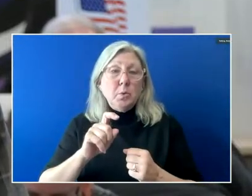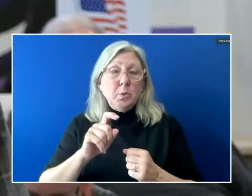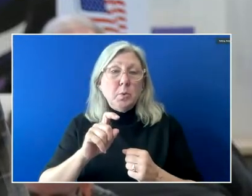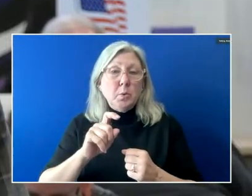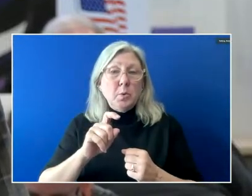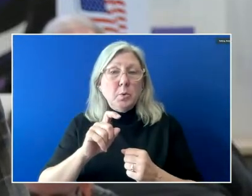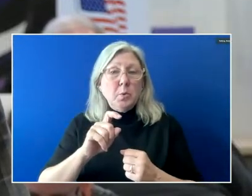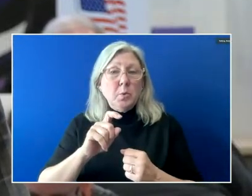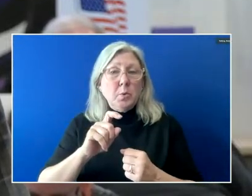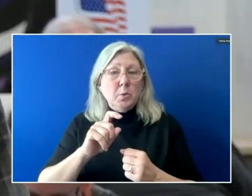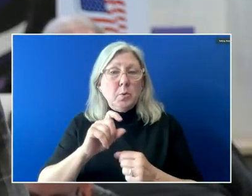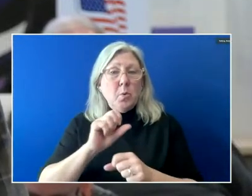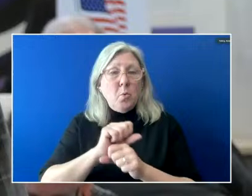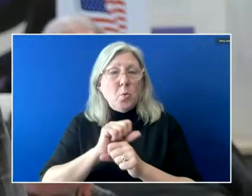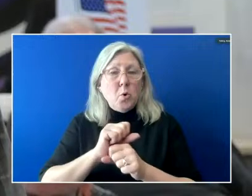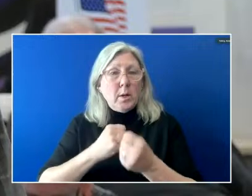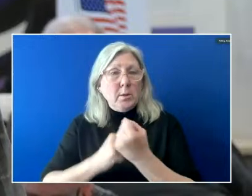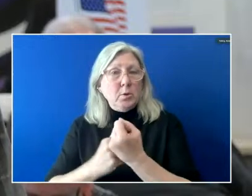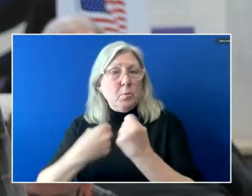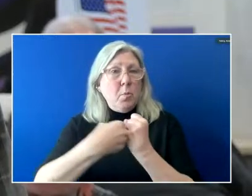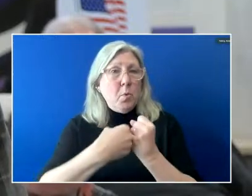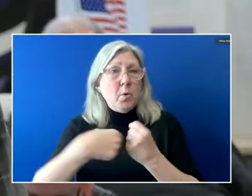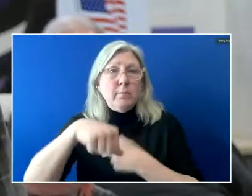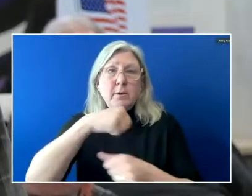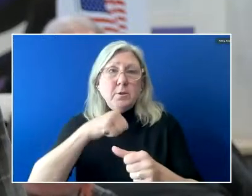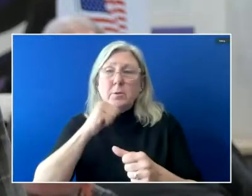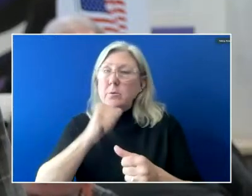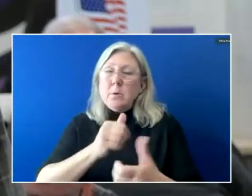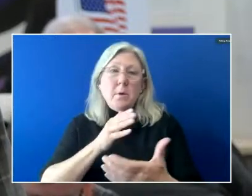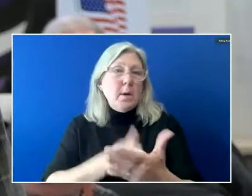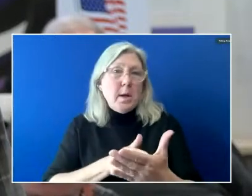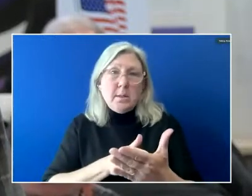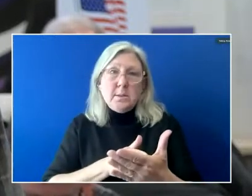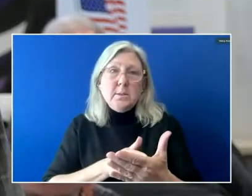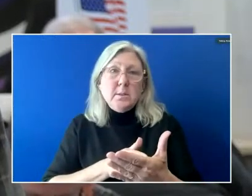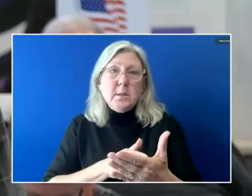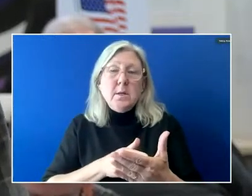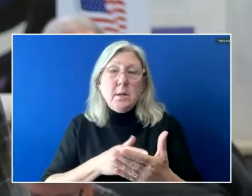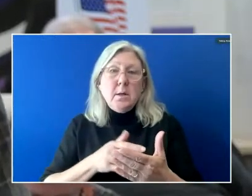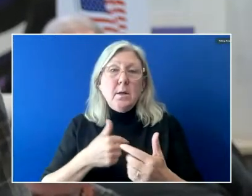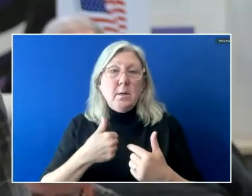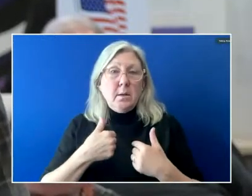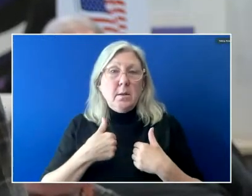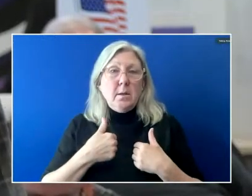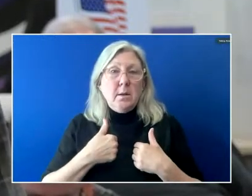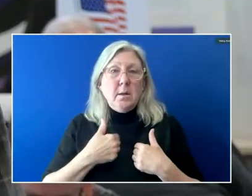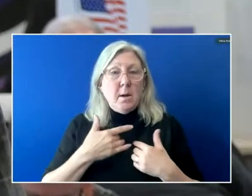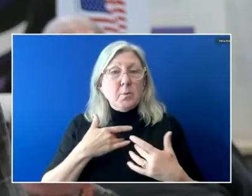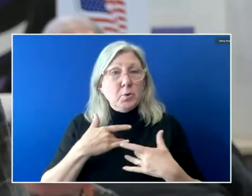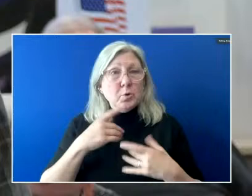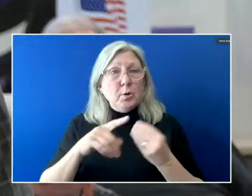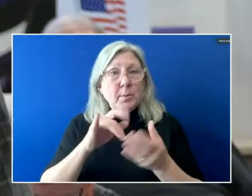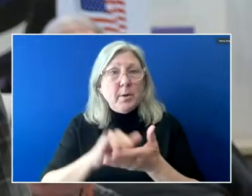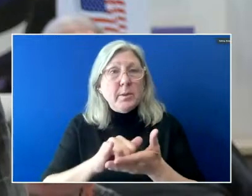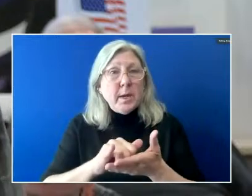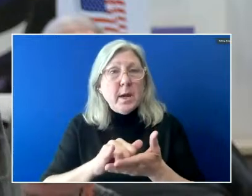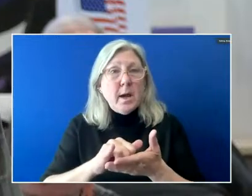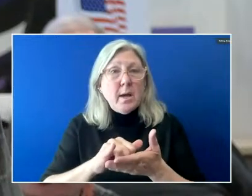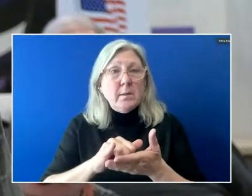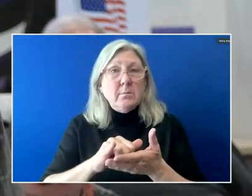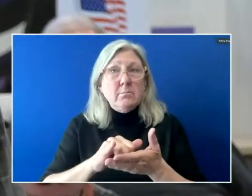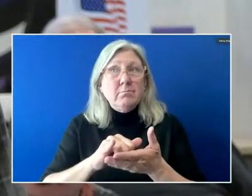other rather than against each other other I I have concerns in that regard on a state